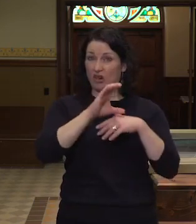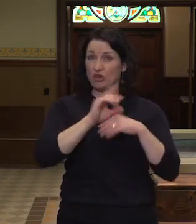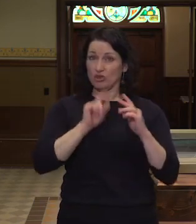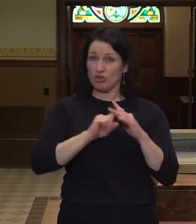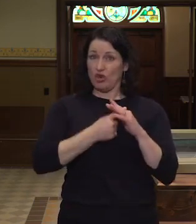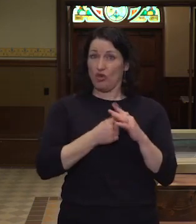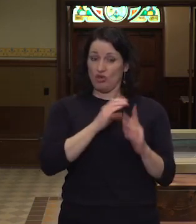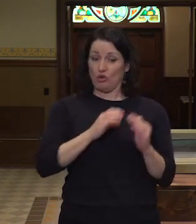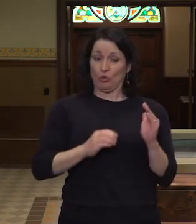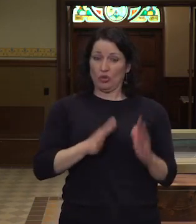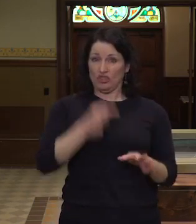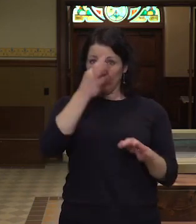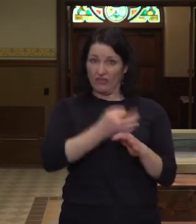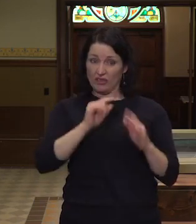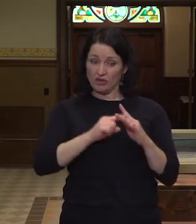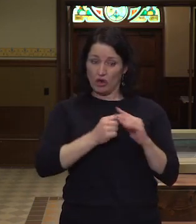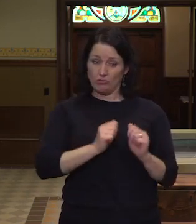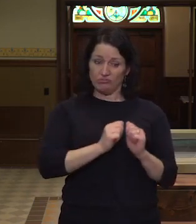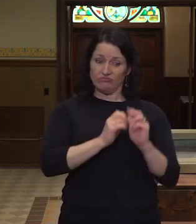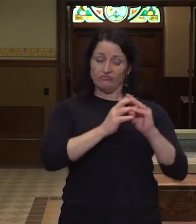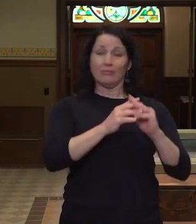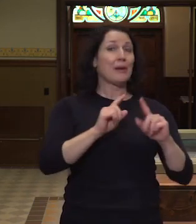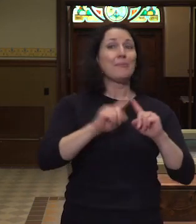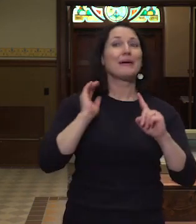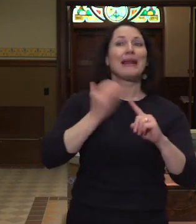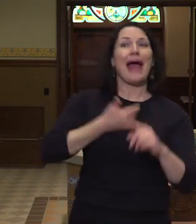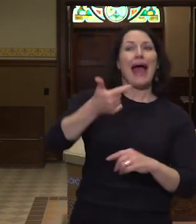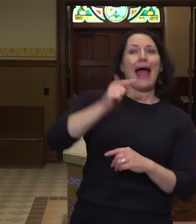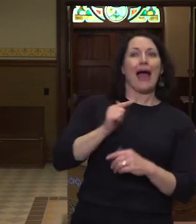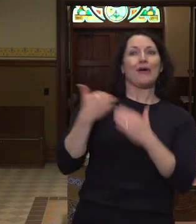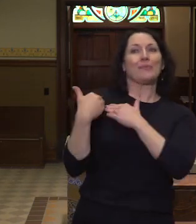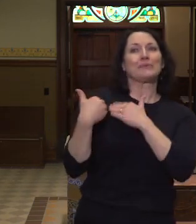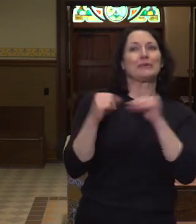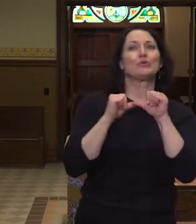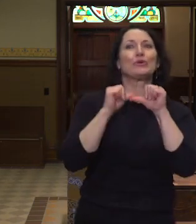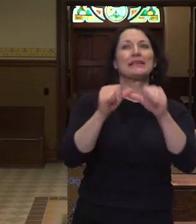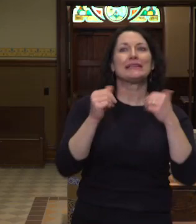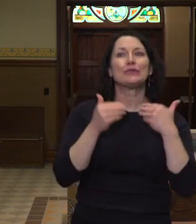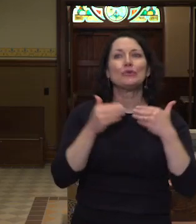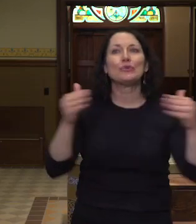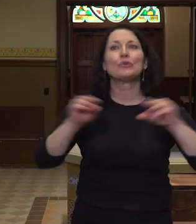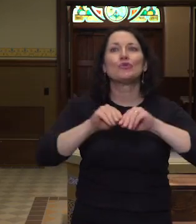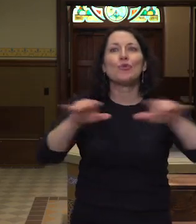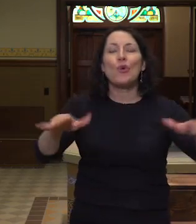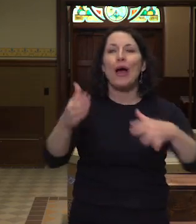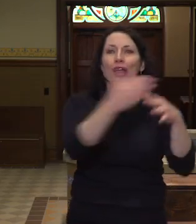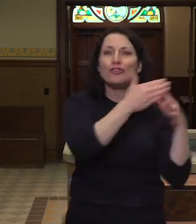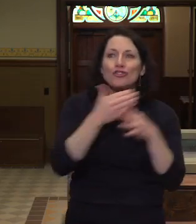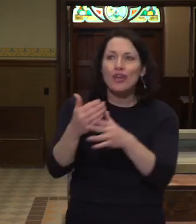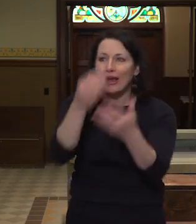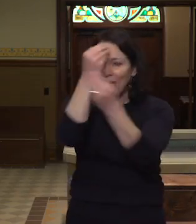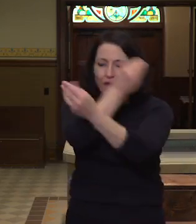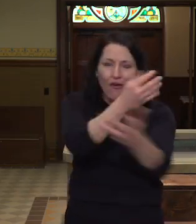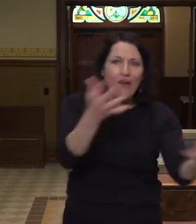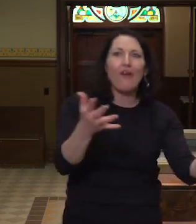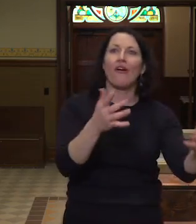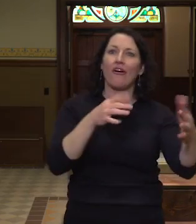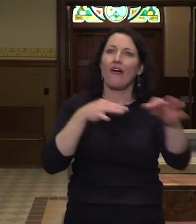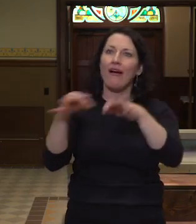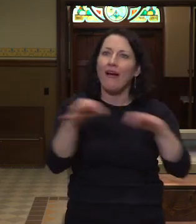keep it going forward by doing our part in sharing the word with others.